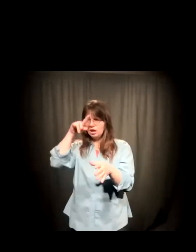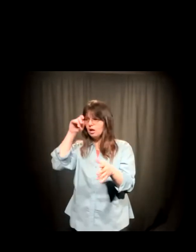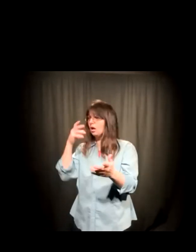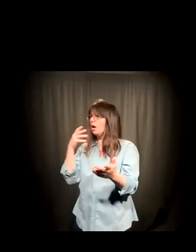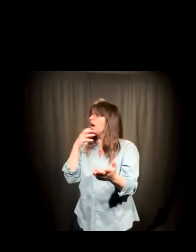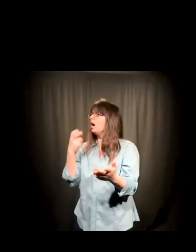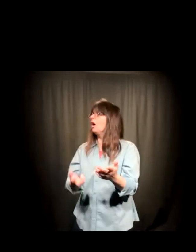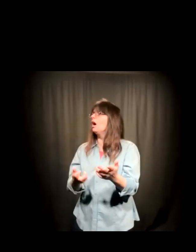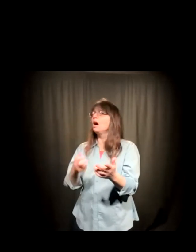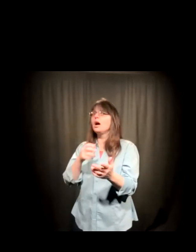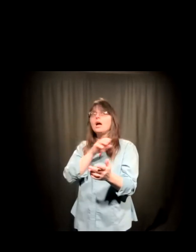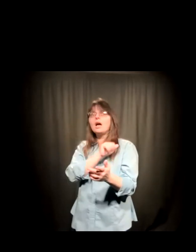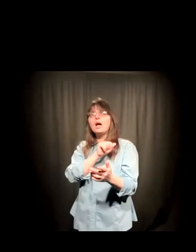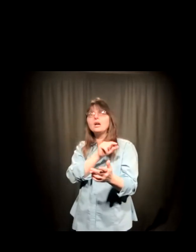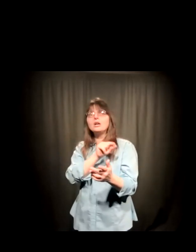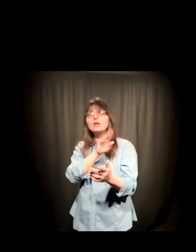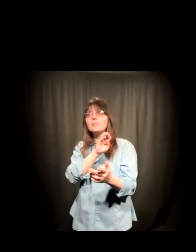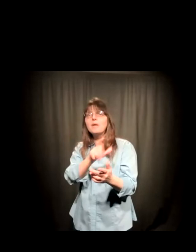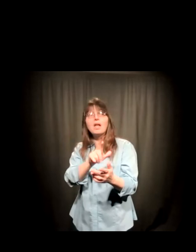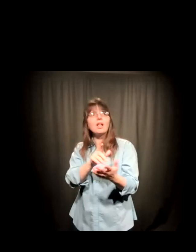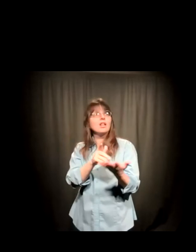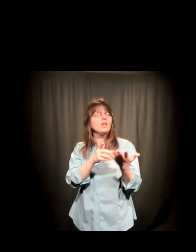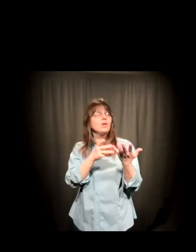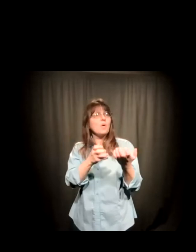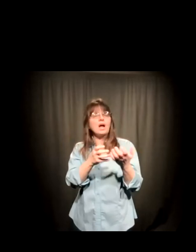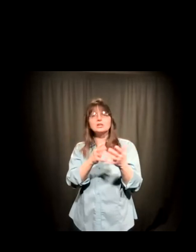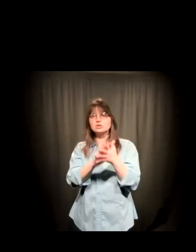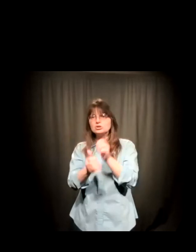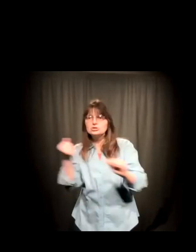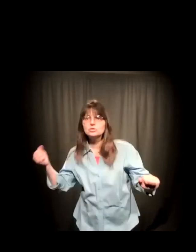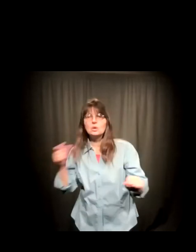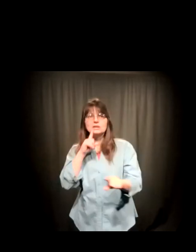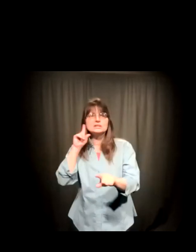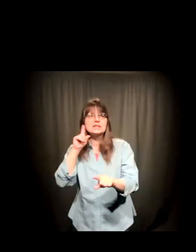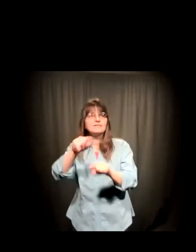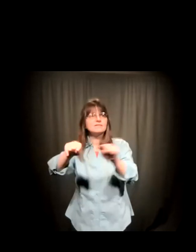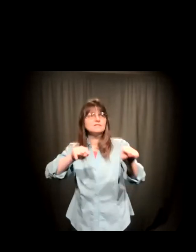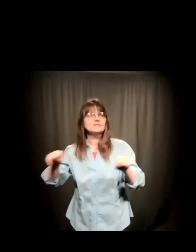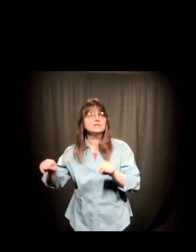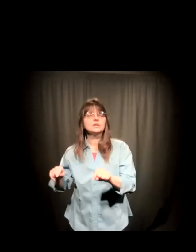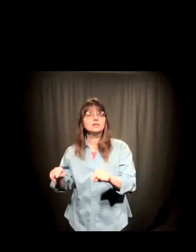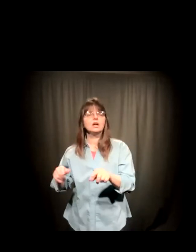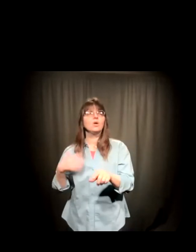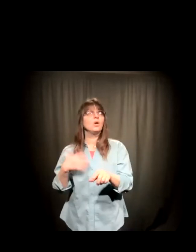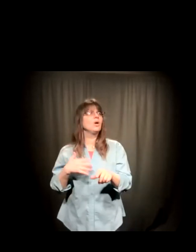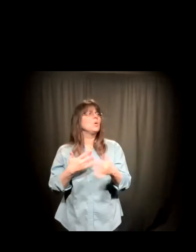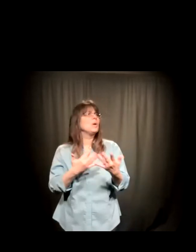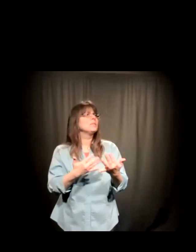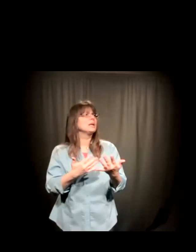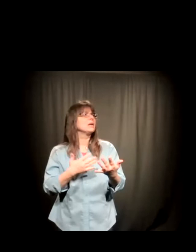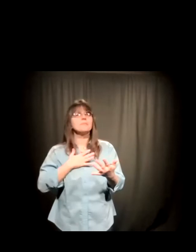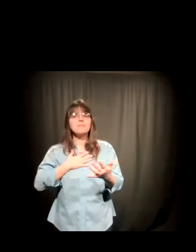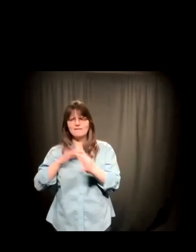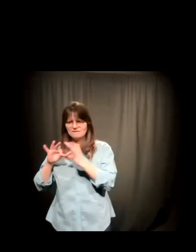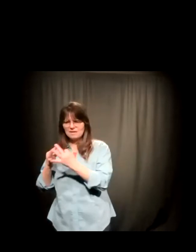way, my great aunts and great uncles wouldn't be here. My grandmother wouldn't be here. And by extension,